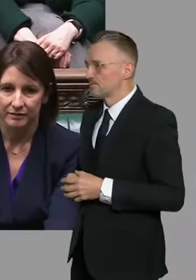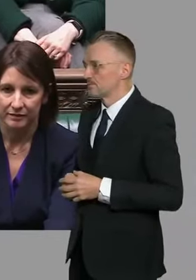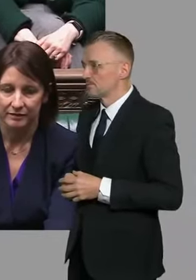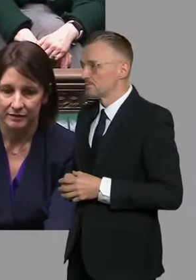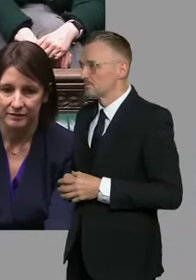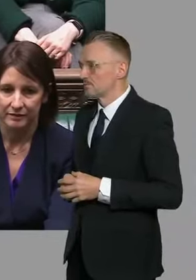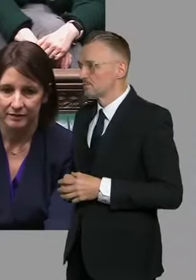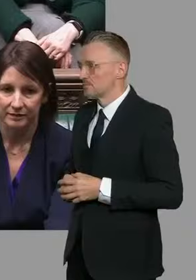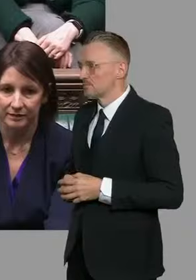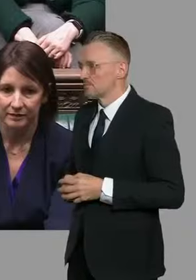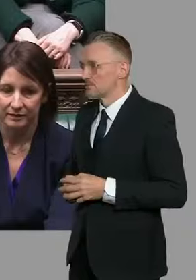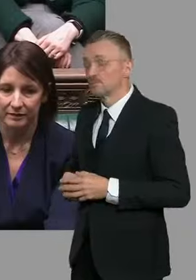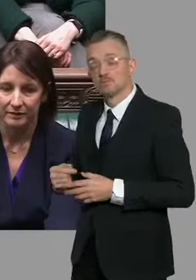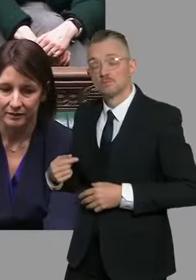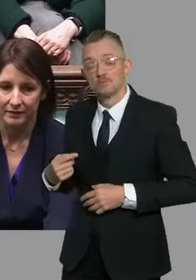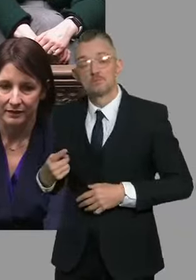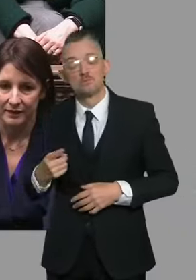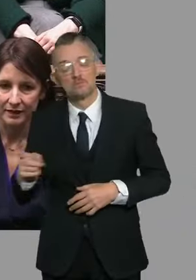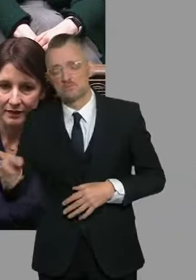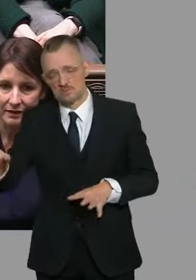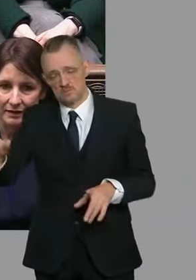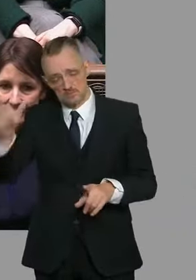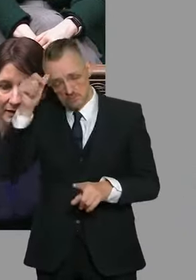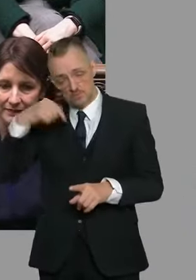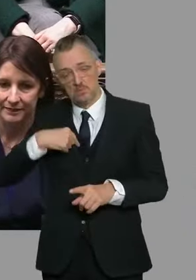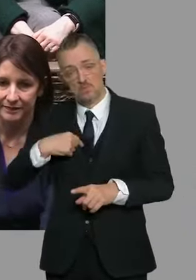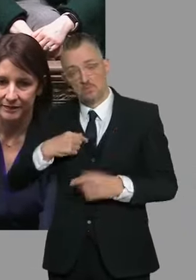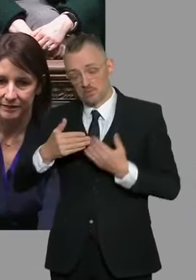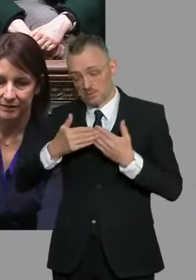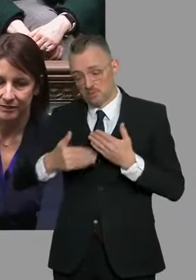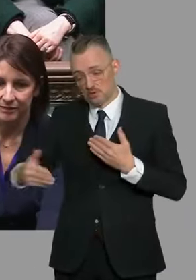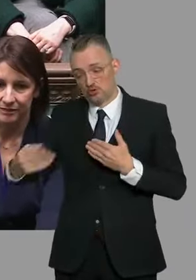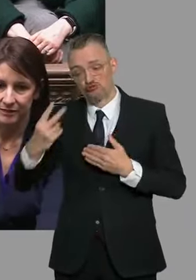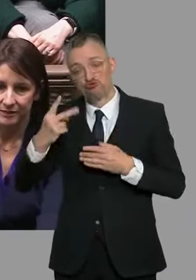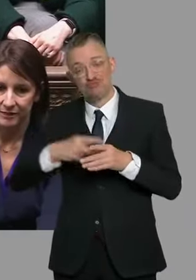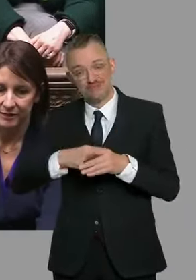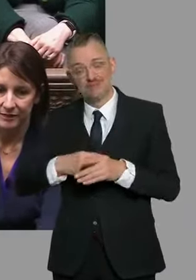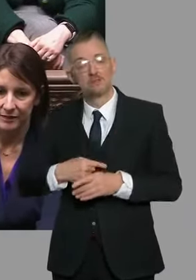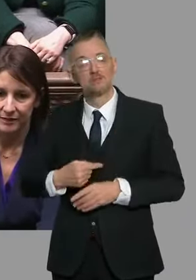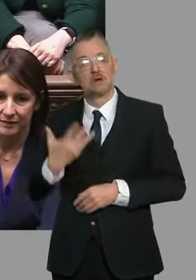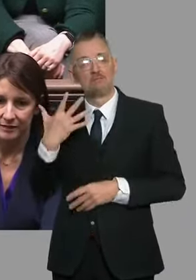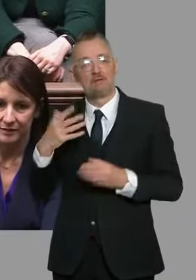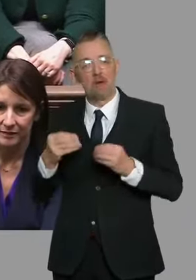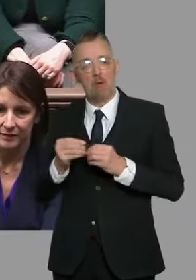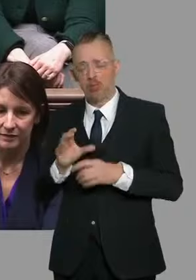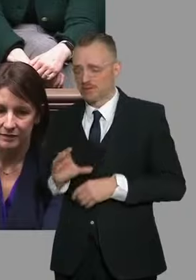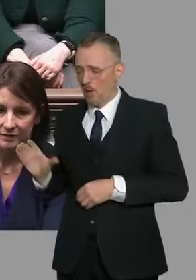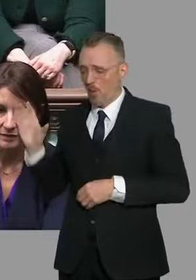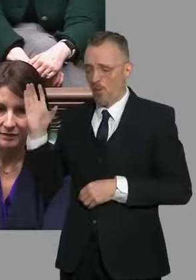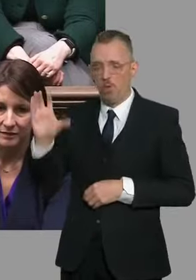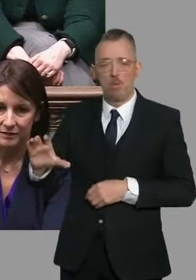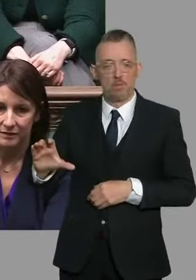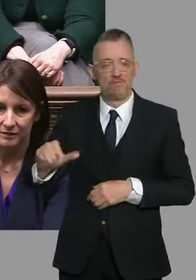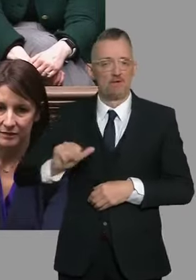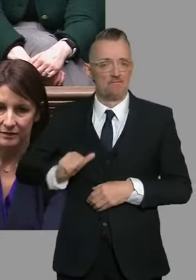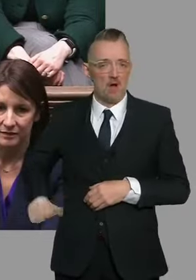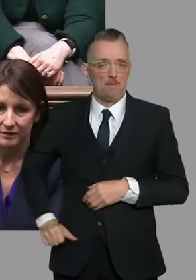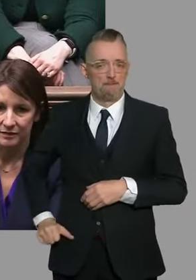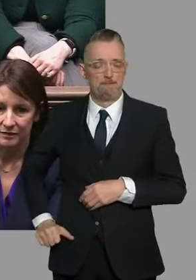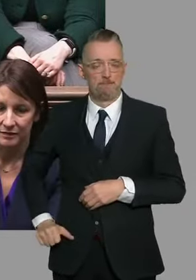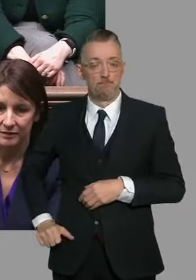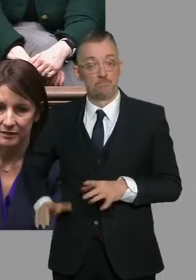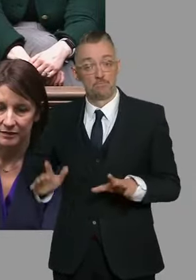farming over the next 2 years. That's a record number under the budget. Last week alone, £350 million to